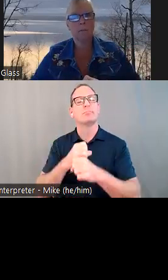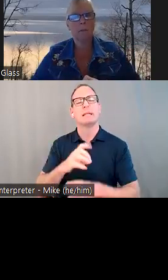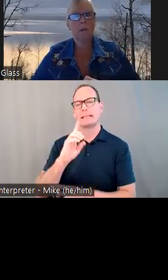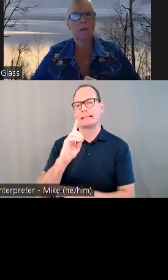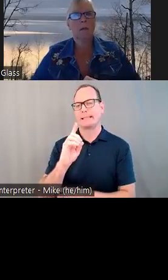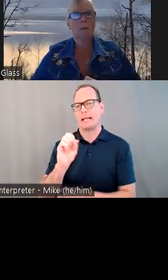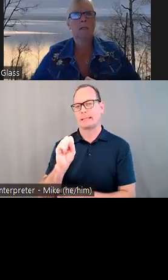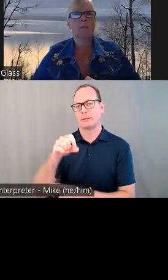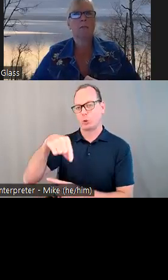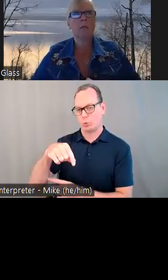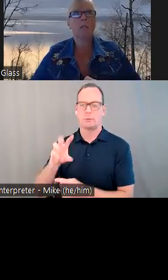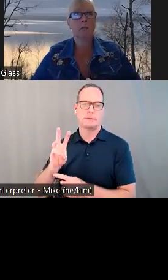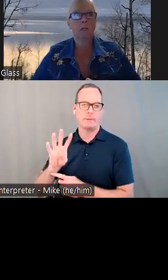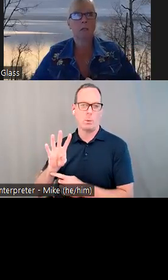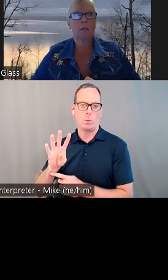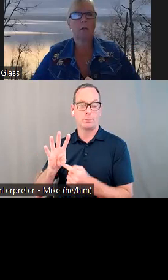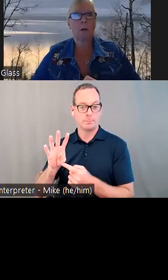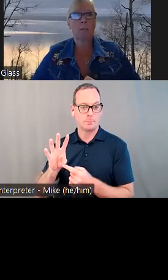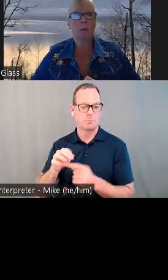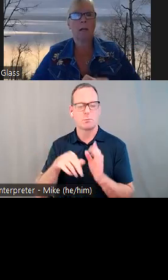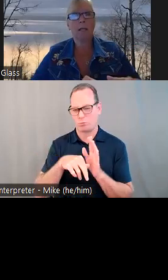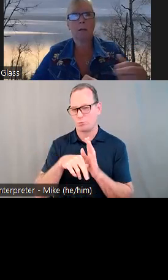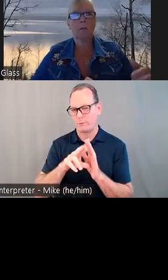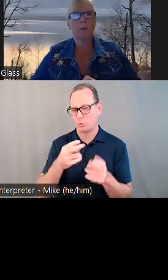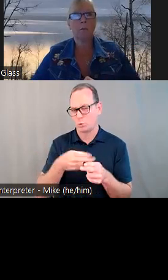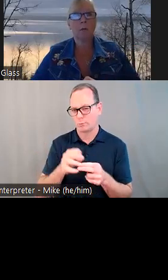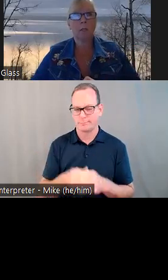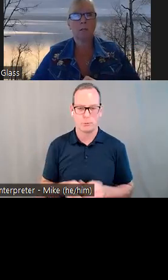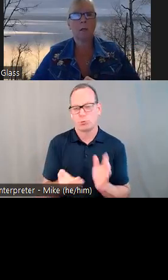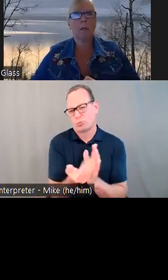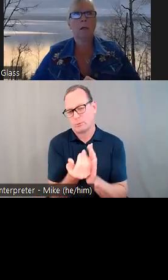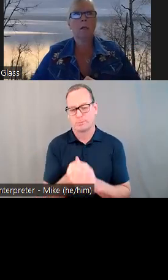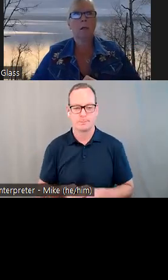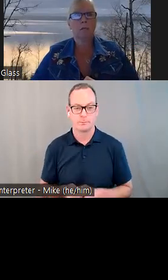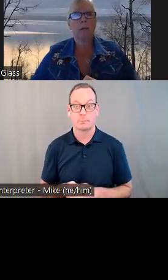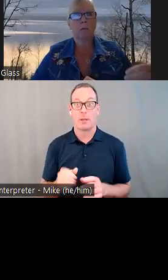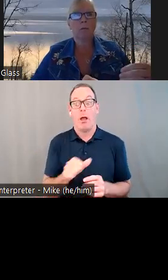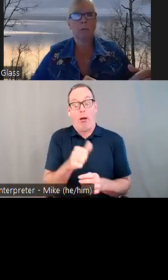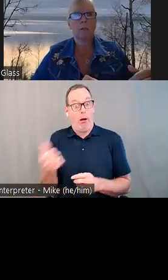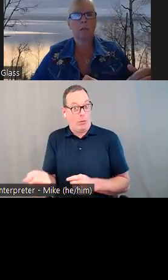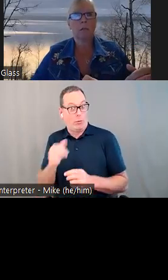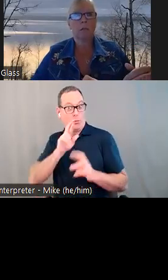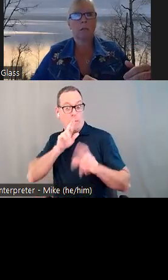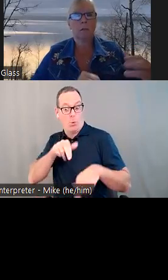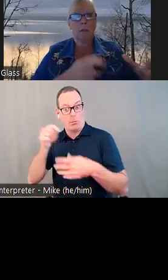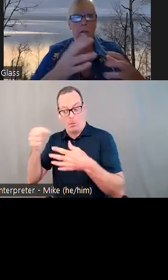64, because it's very difficult to talk about any other reports if we don't